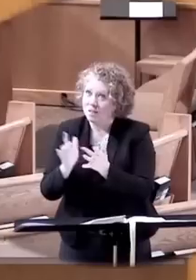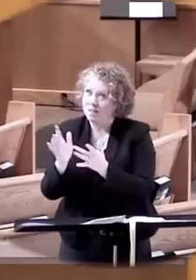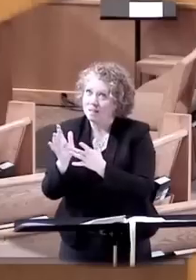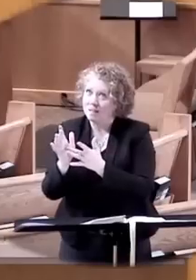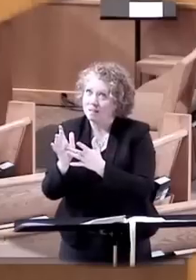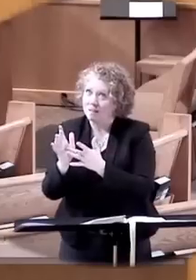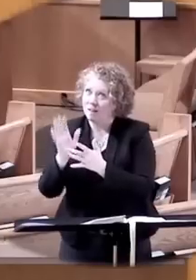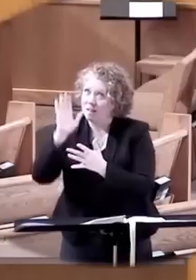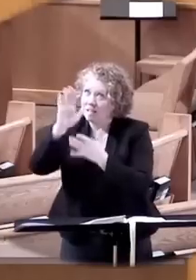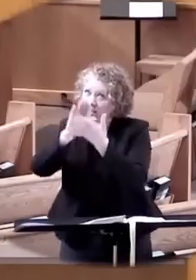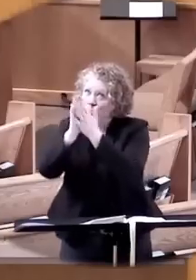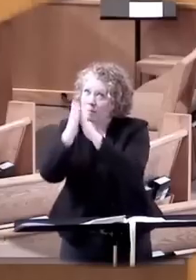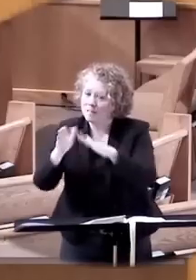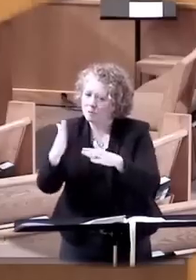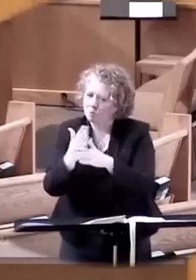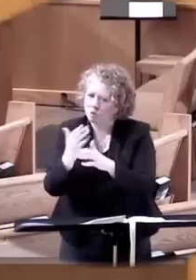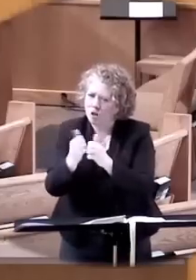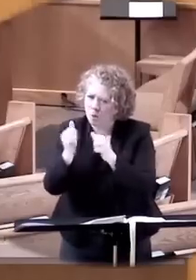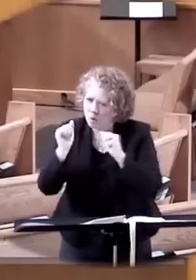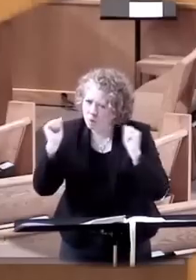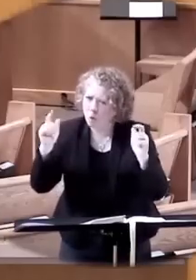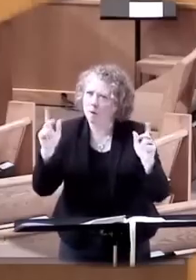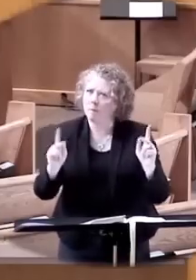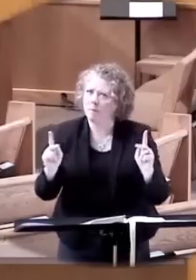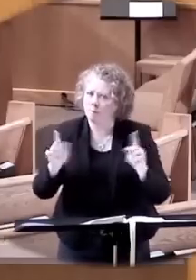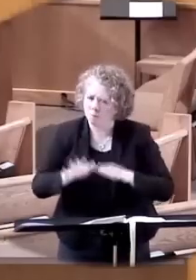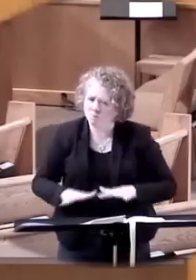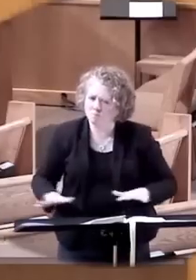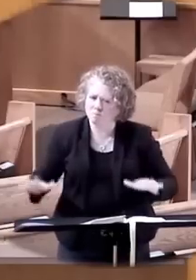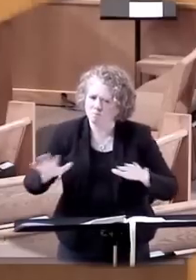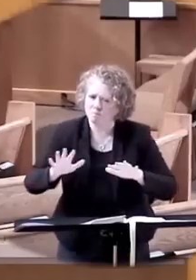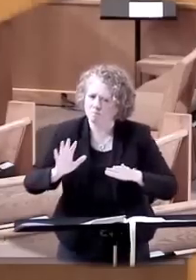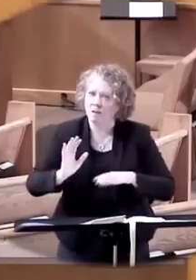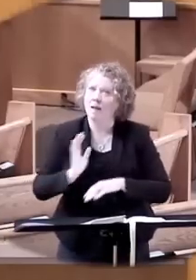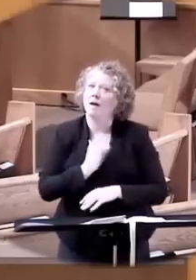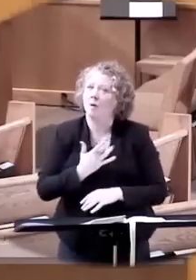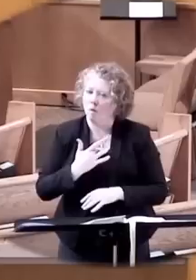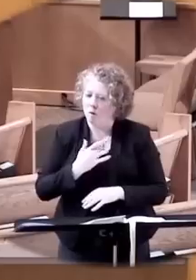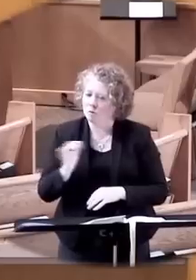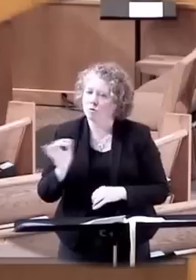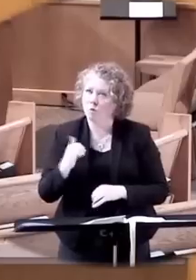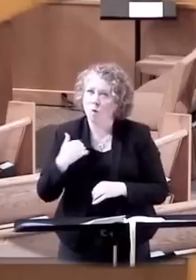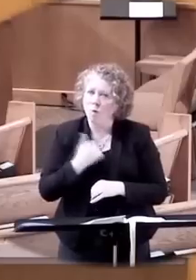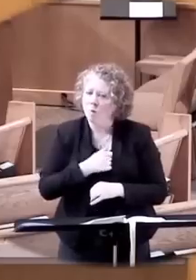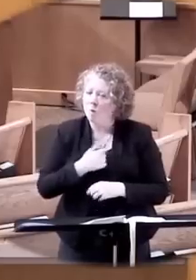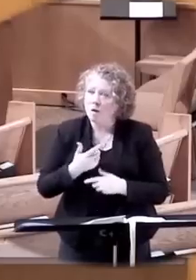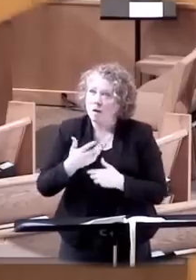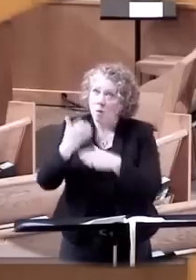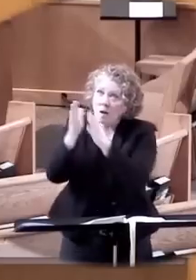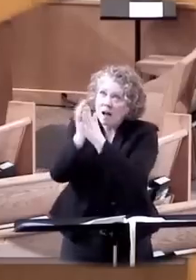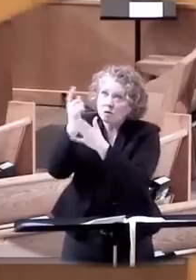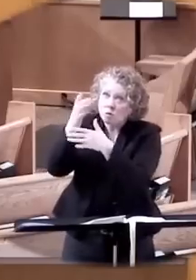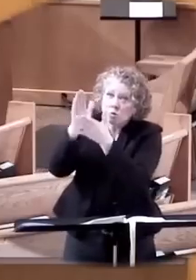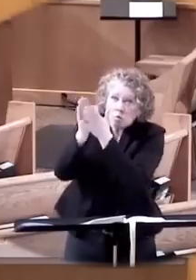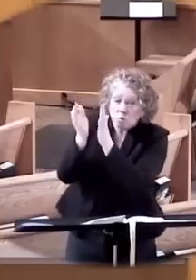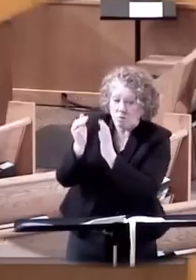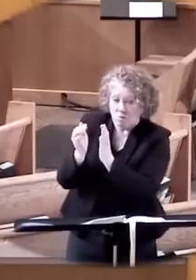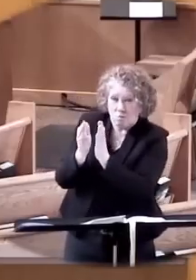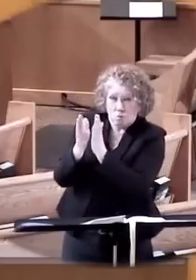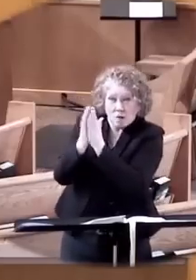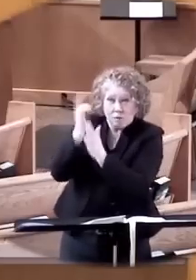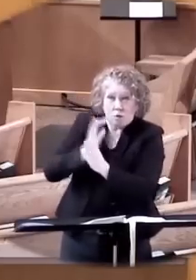our hearts. We come to you with confidence, knowing that you truly are our compassionate